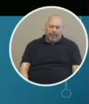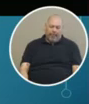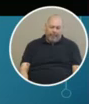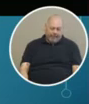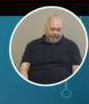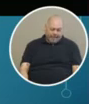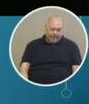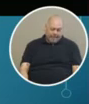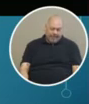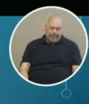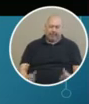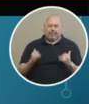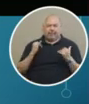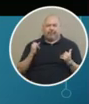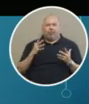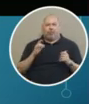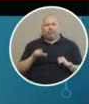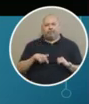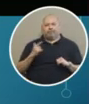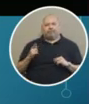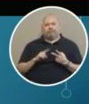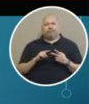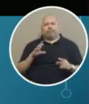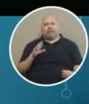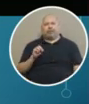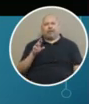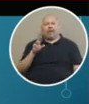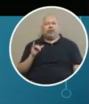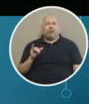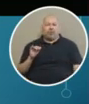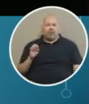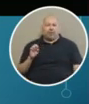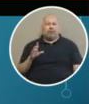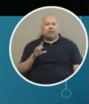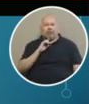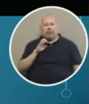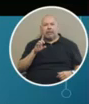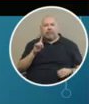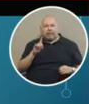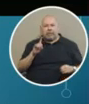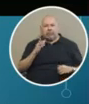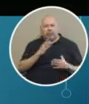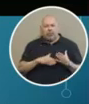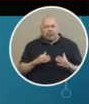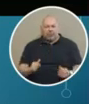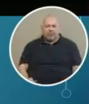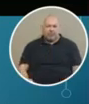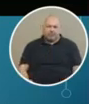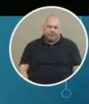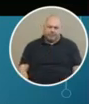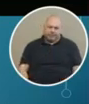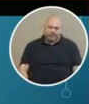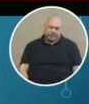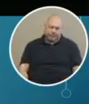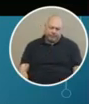At this time, I'm going to pass it over to Carrie for the ED portion.